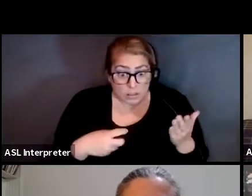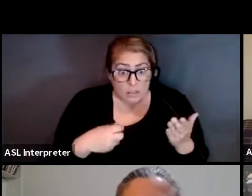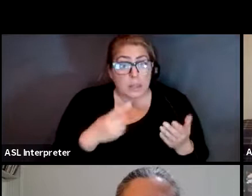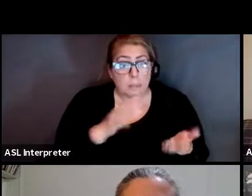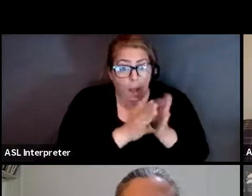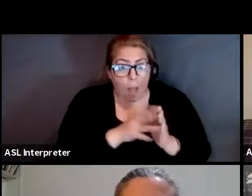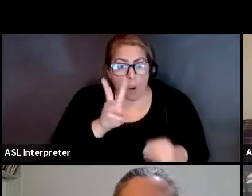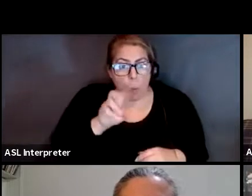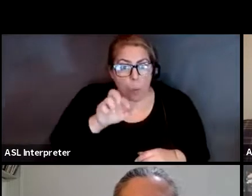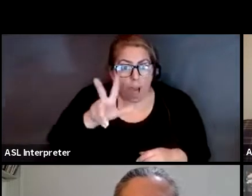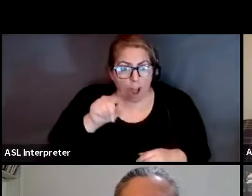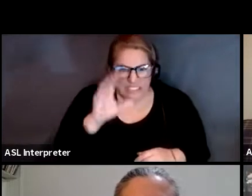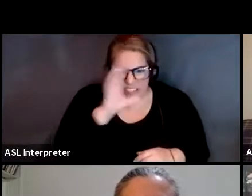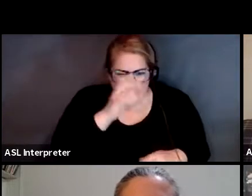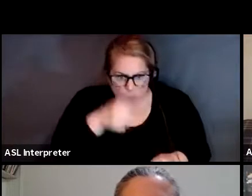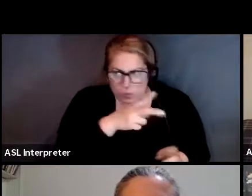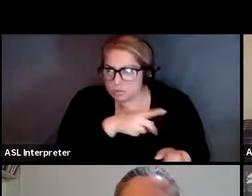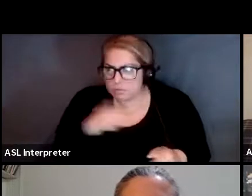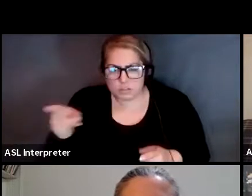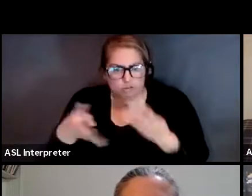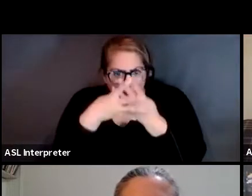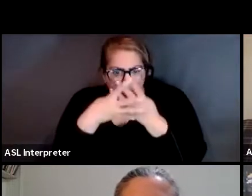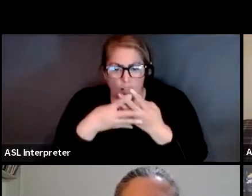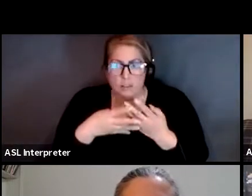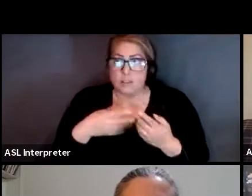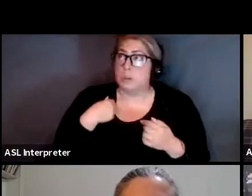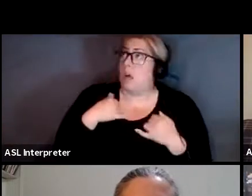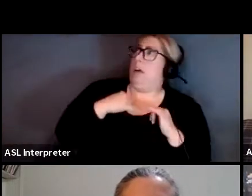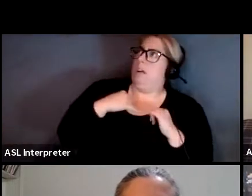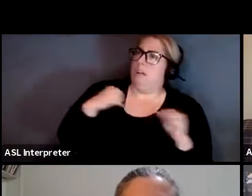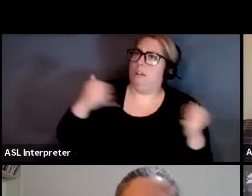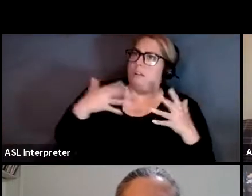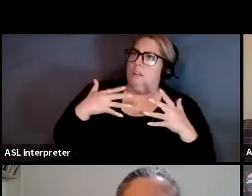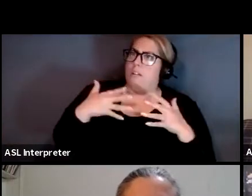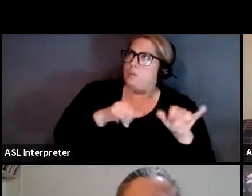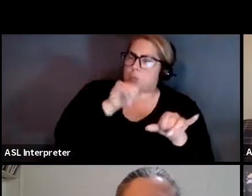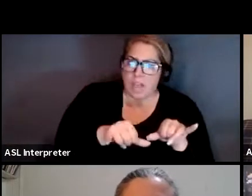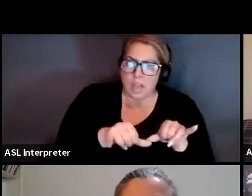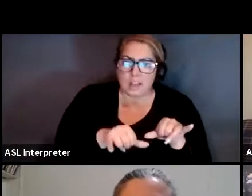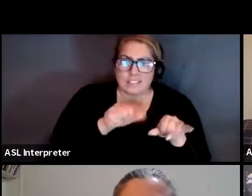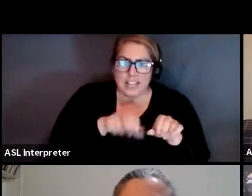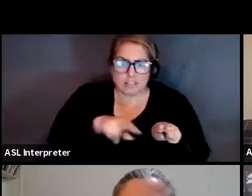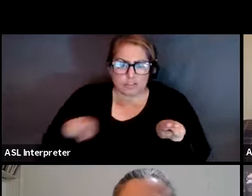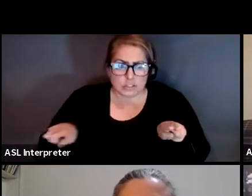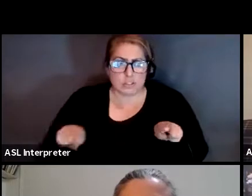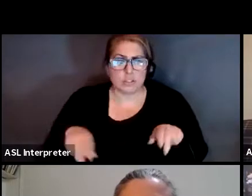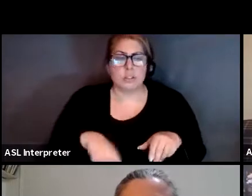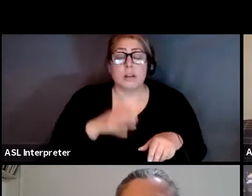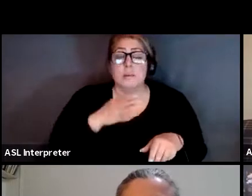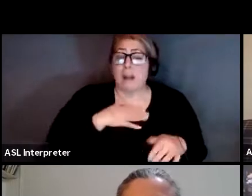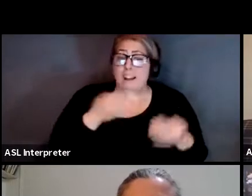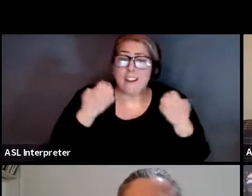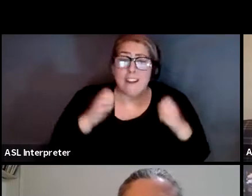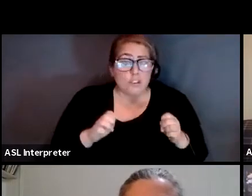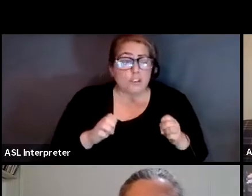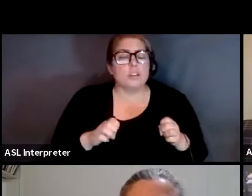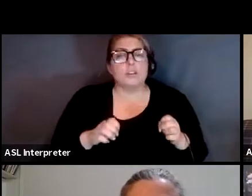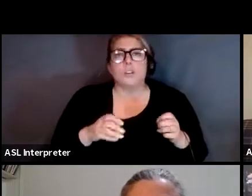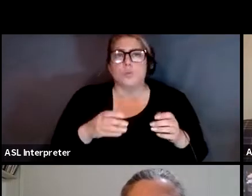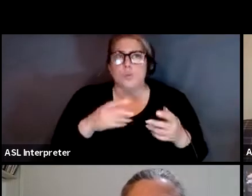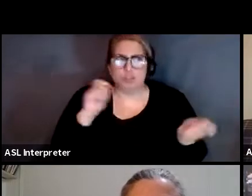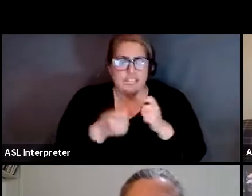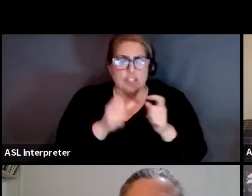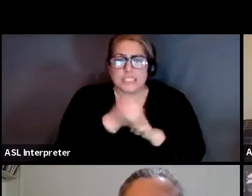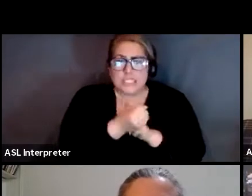warrant. So I stayed there. And in my effort to turn a negative into a positive, thank goodness I was at a place called